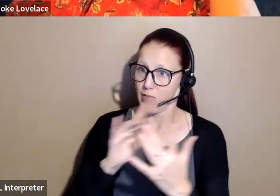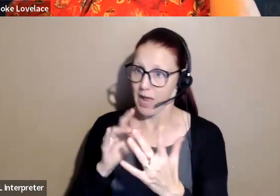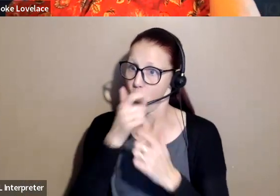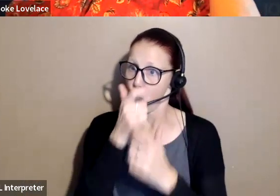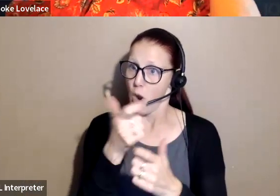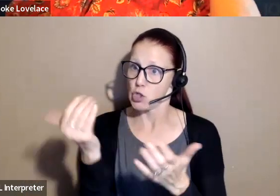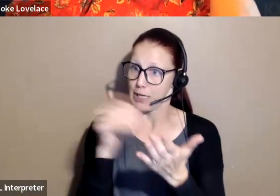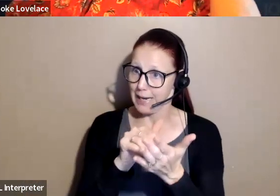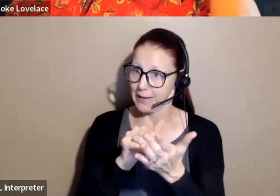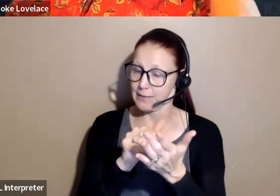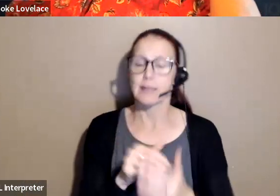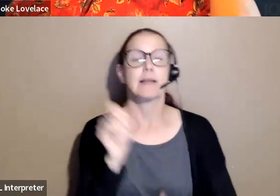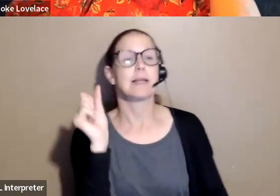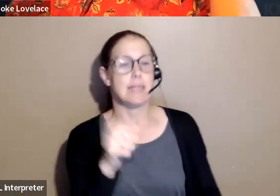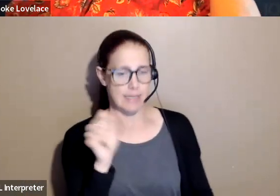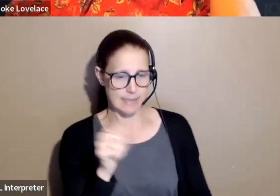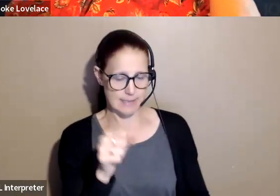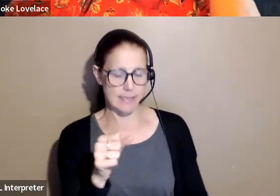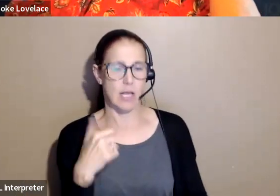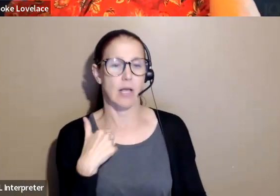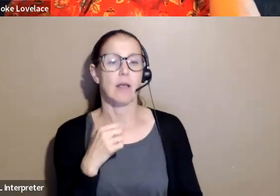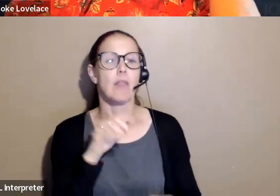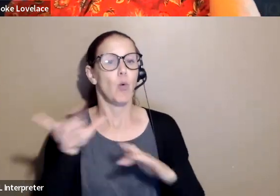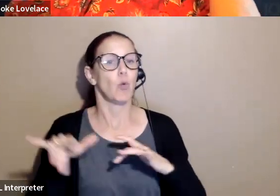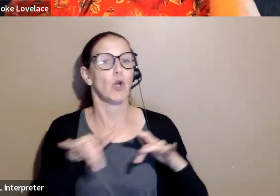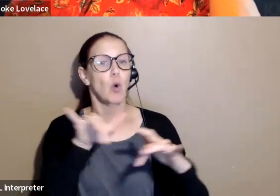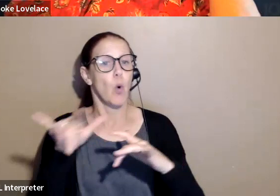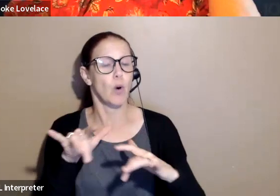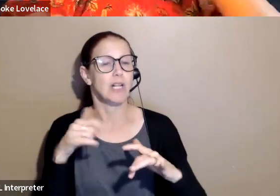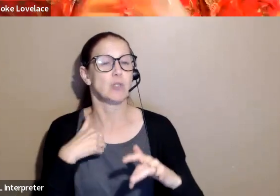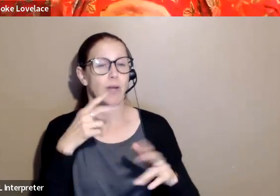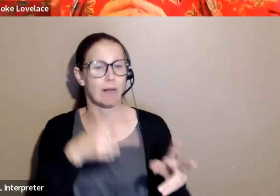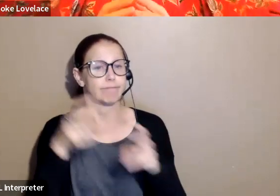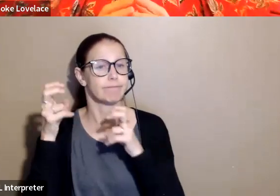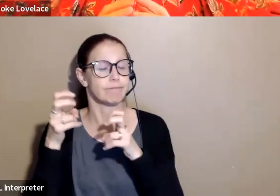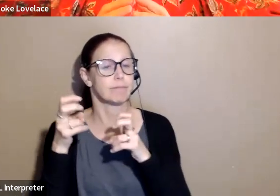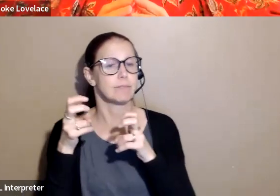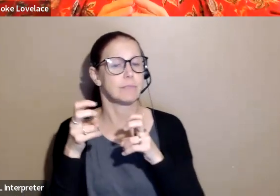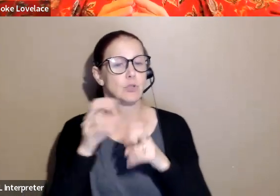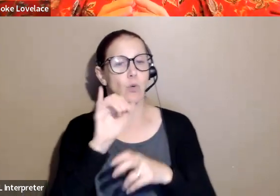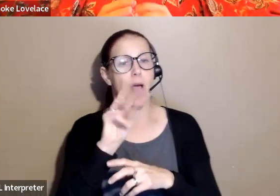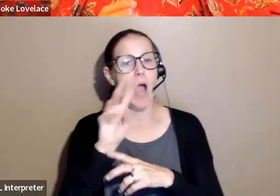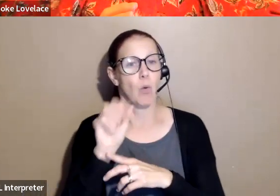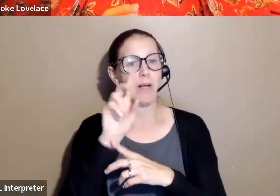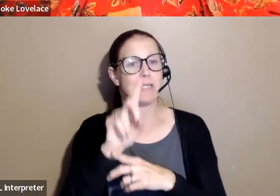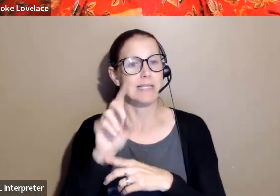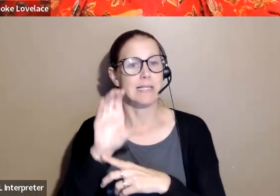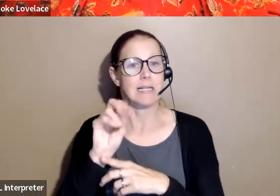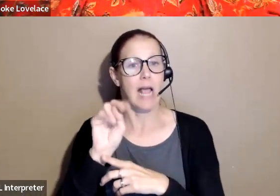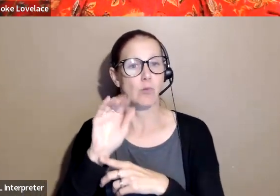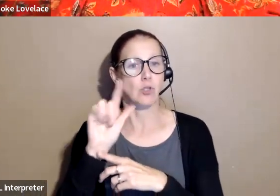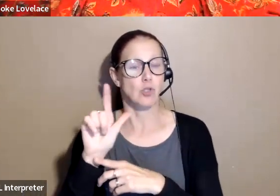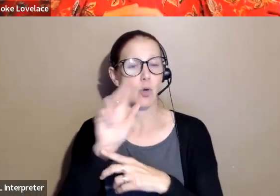it again? Yes, we put the recordings up on the Iowa DD Council website,